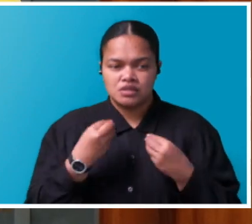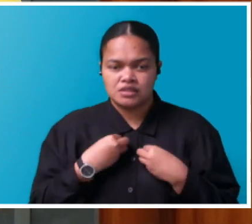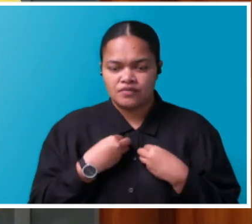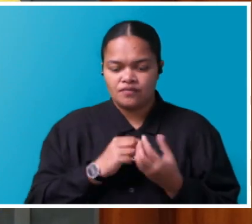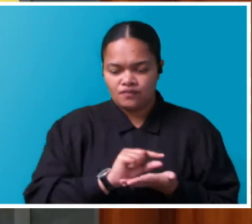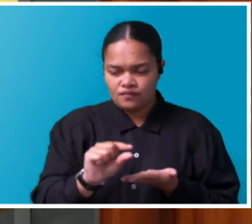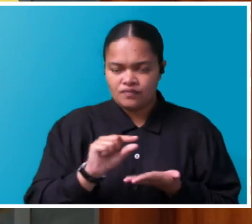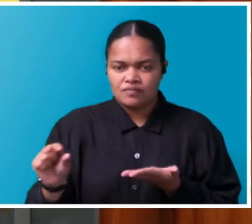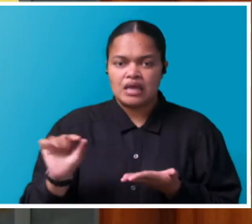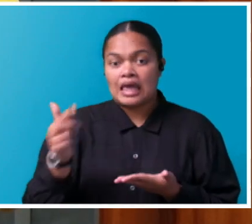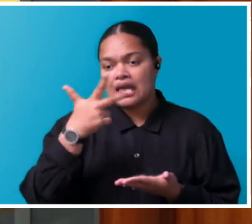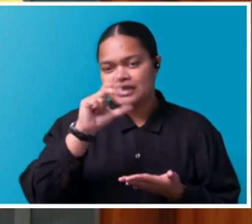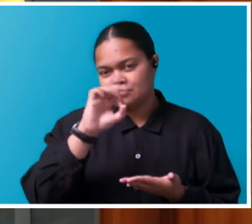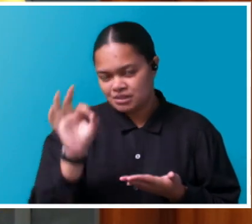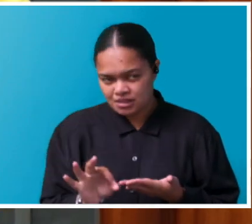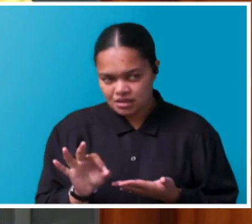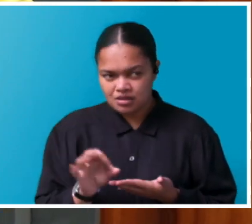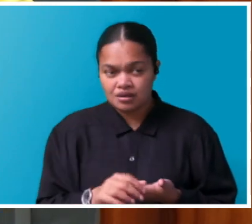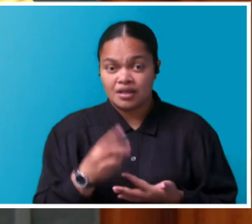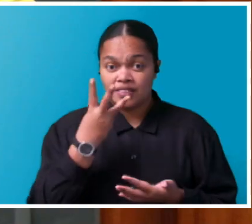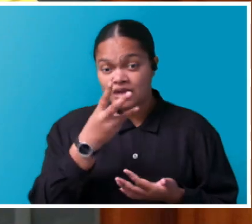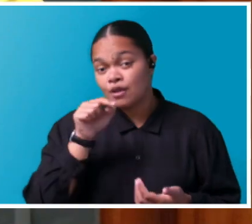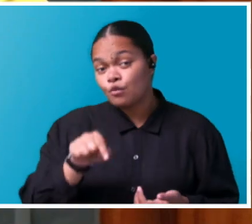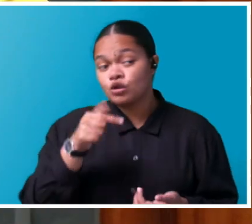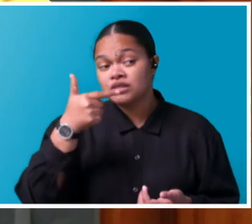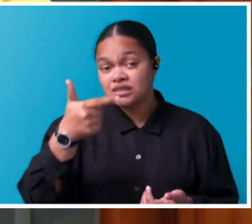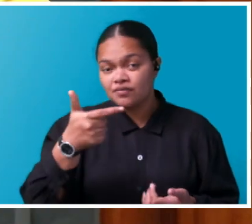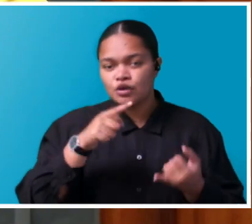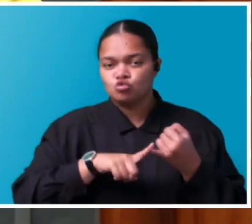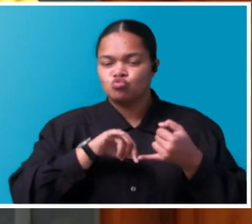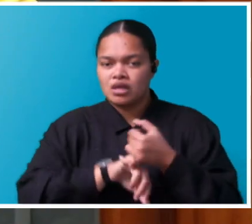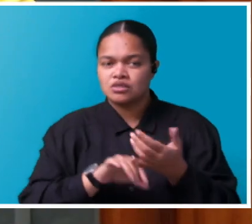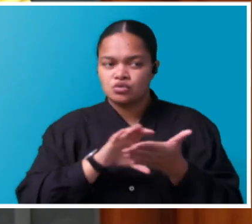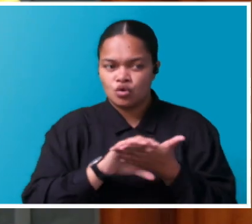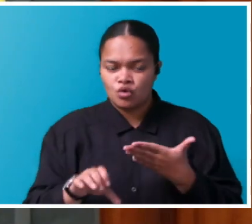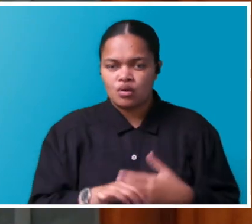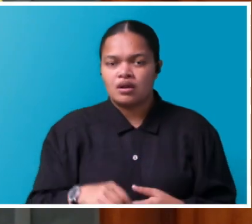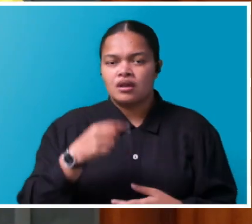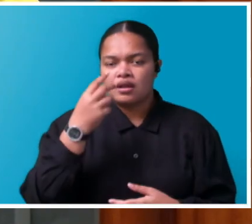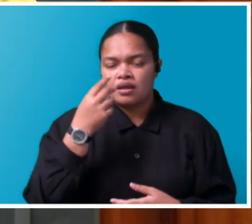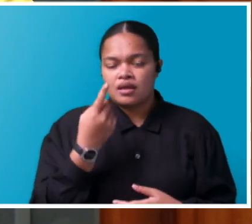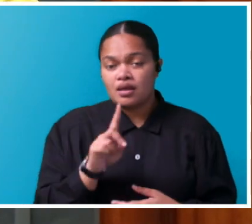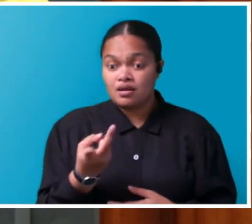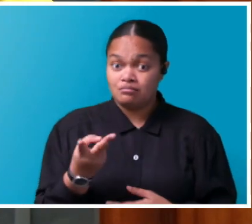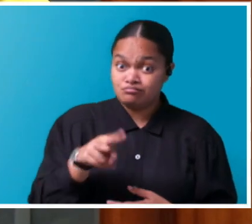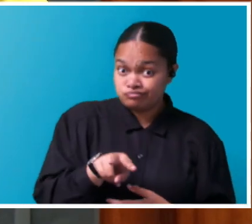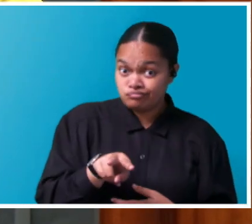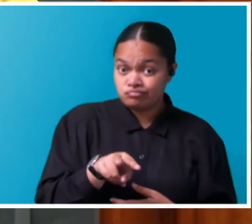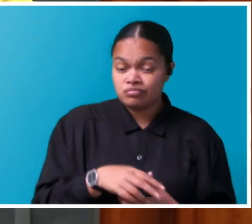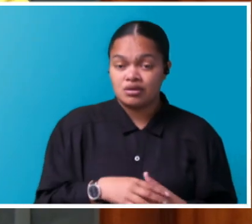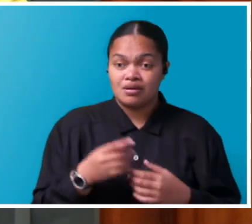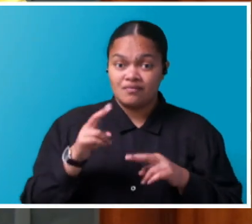80%, which is 3.7 US dollars, 3.7 million US dollars, an equivalent of